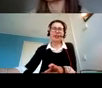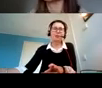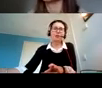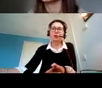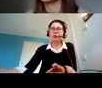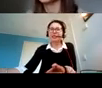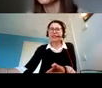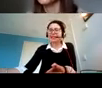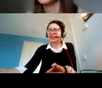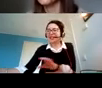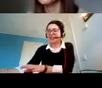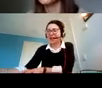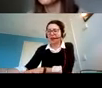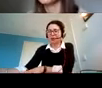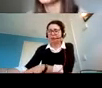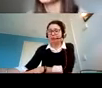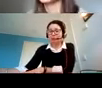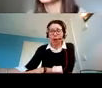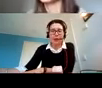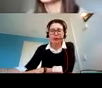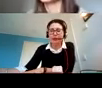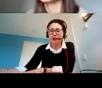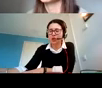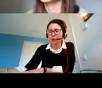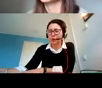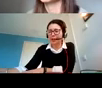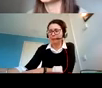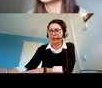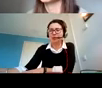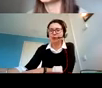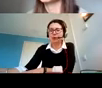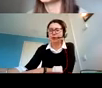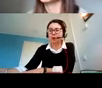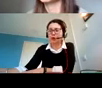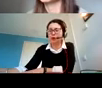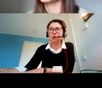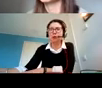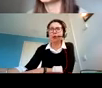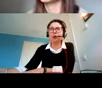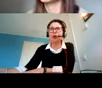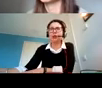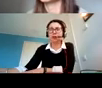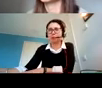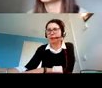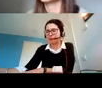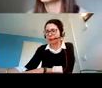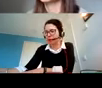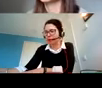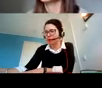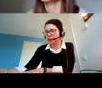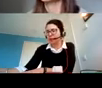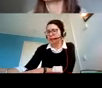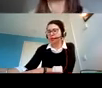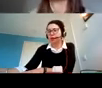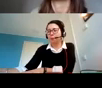We really hope so. Now, without further ado, I pass the floor to Dr. Marta